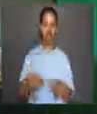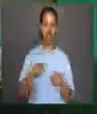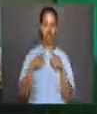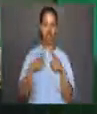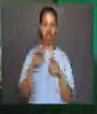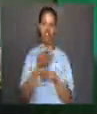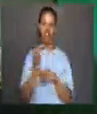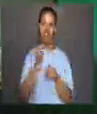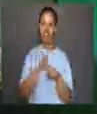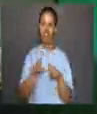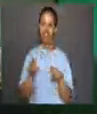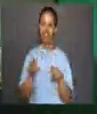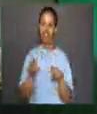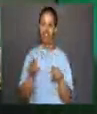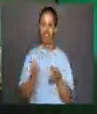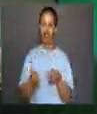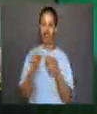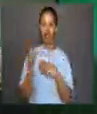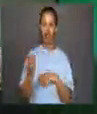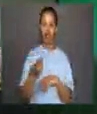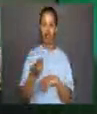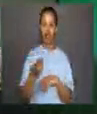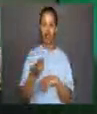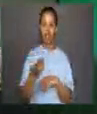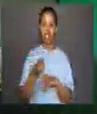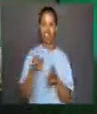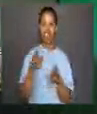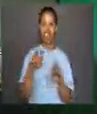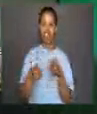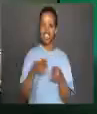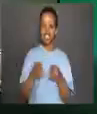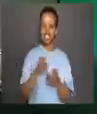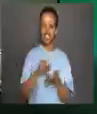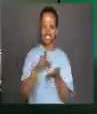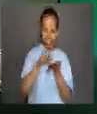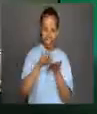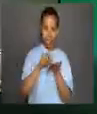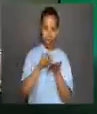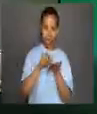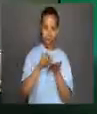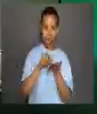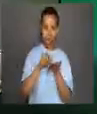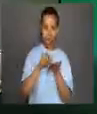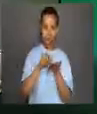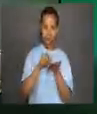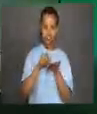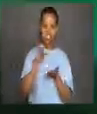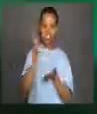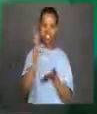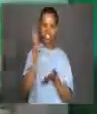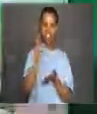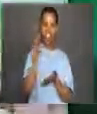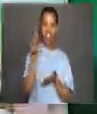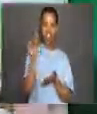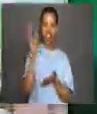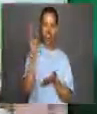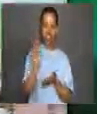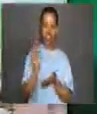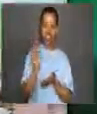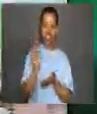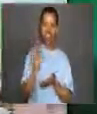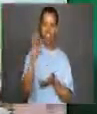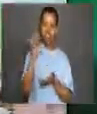However, various seed-eating animals like finches, sparrows, and